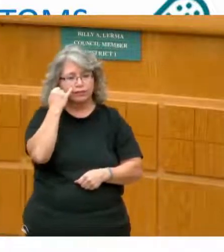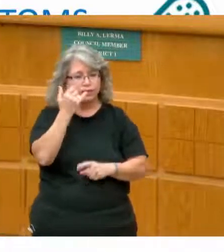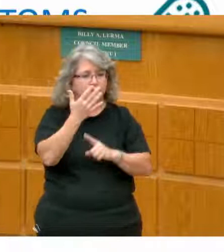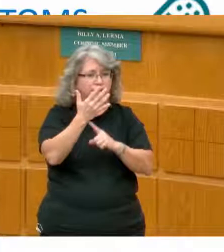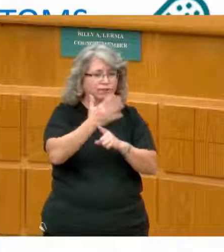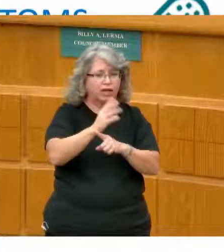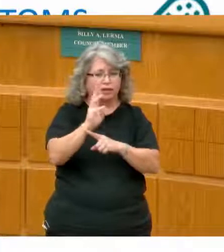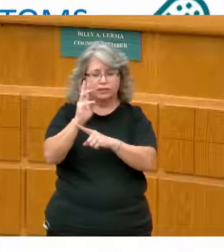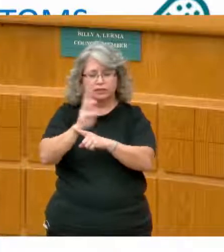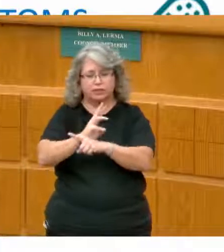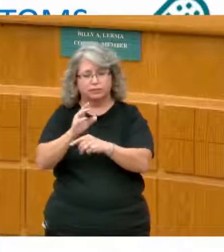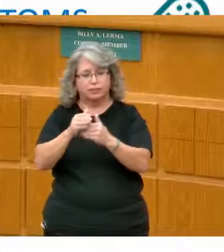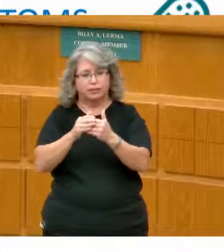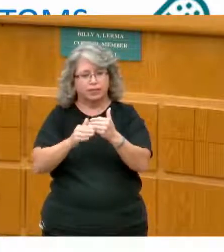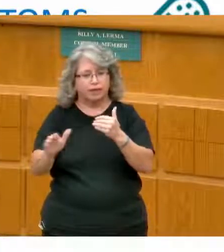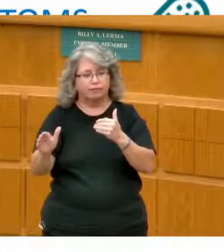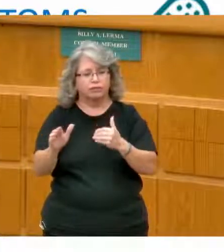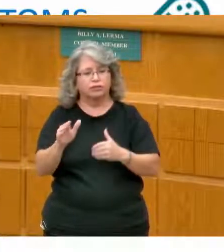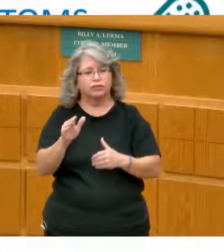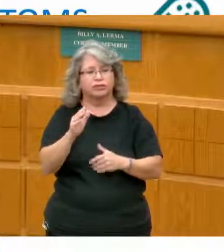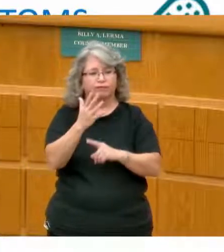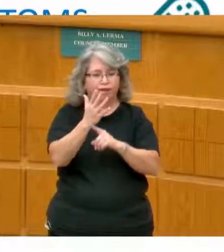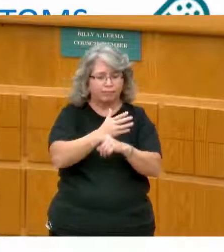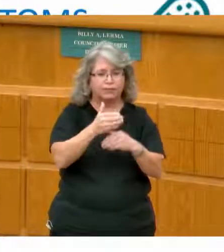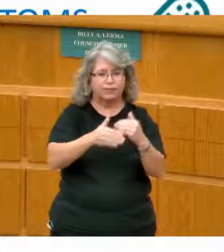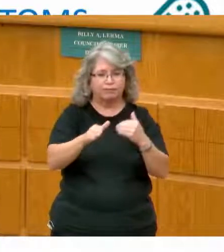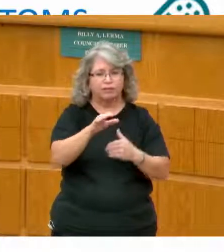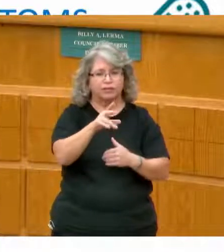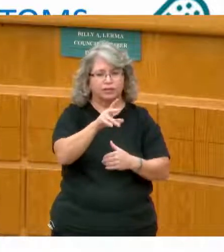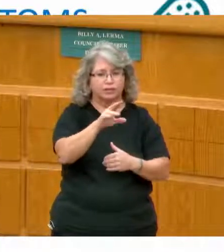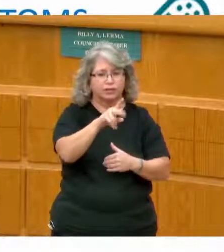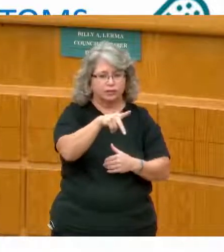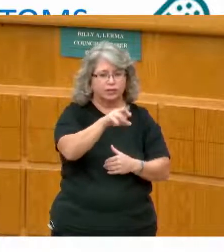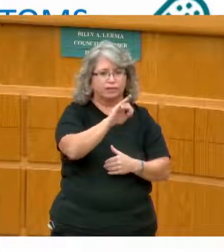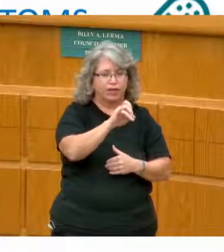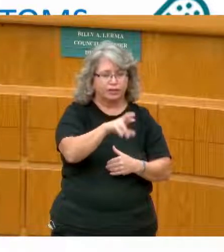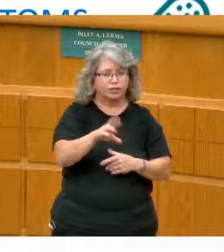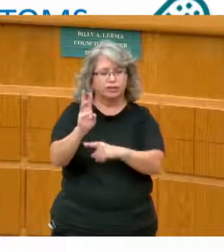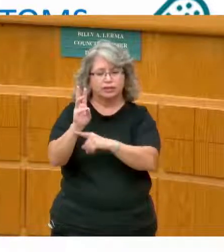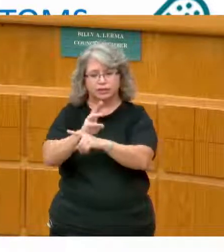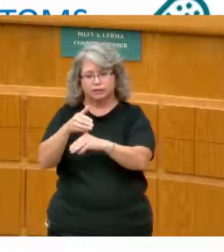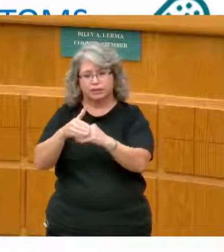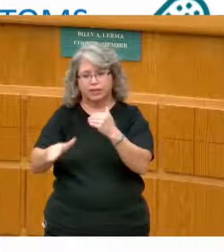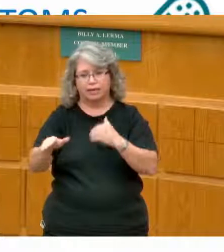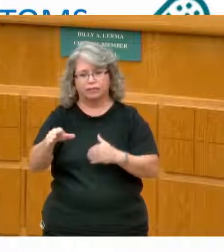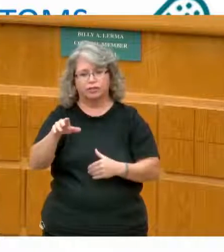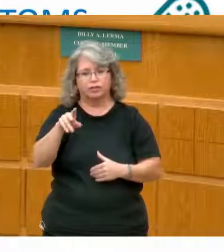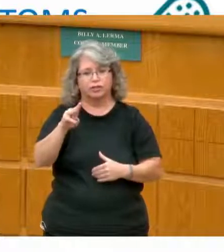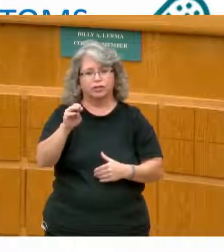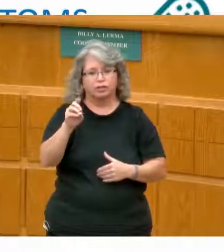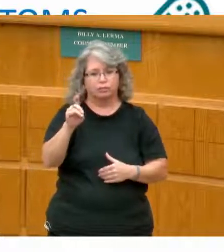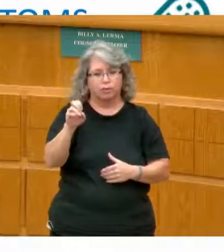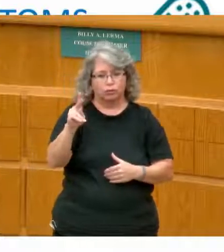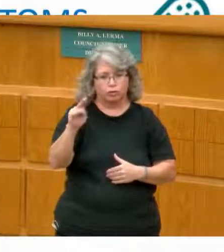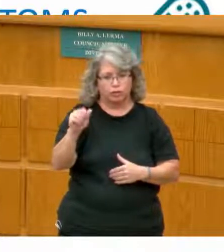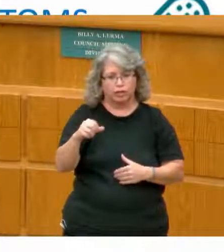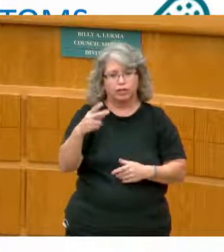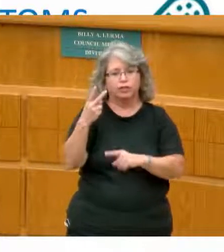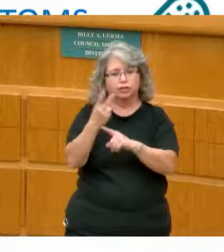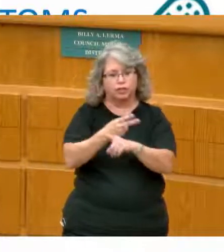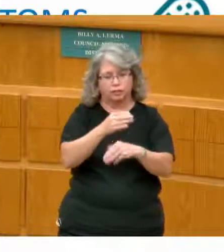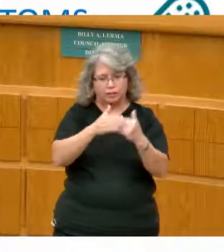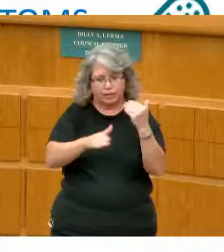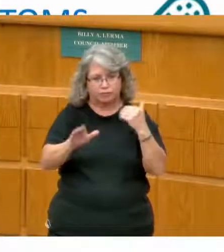or Pfizer. 5 months after the Pfizer, 6 months after the Moderna, and 2 months after the Johnson &